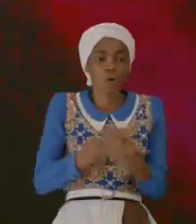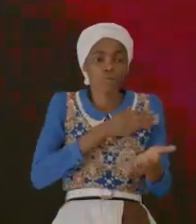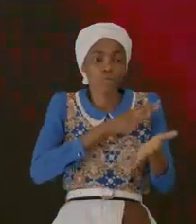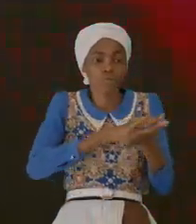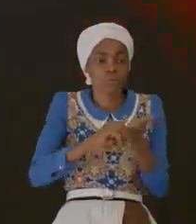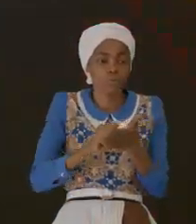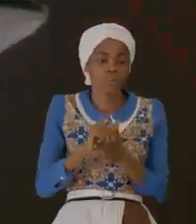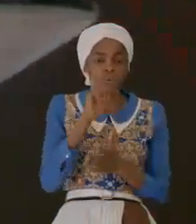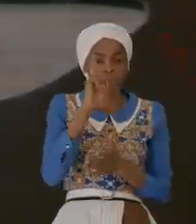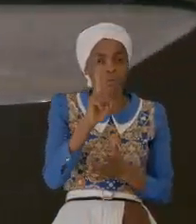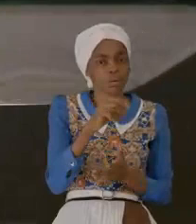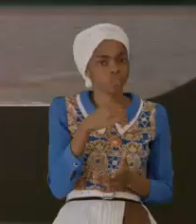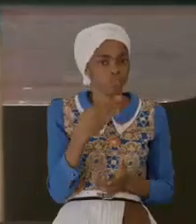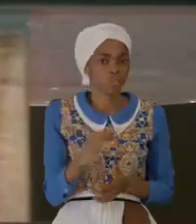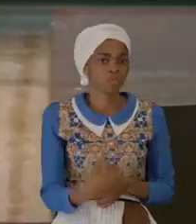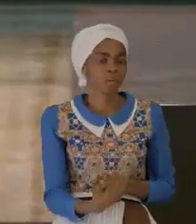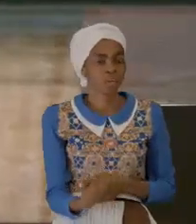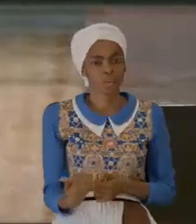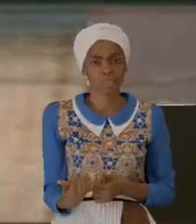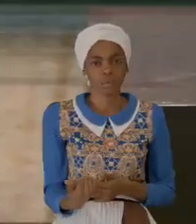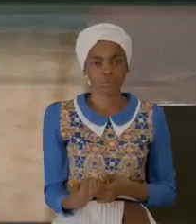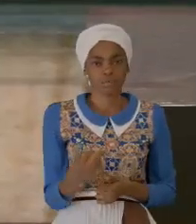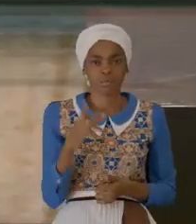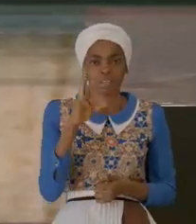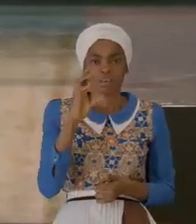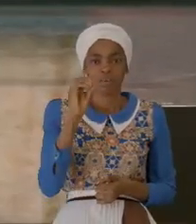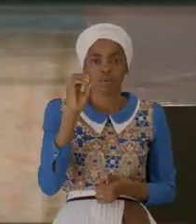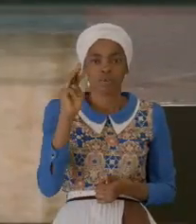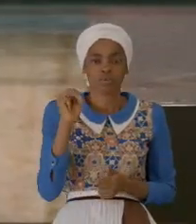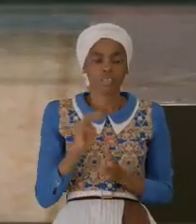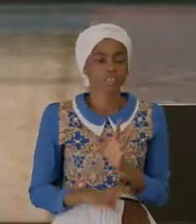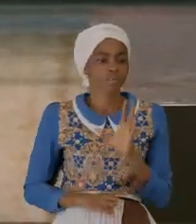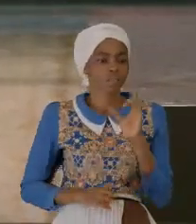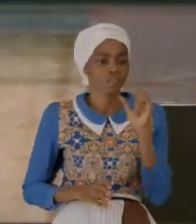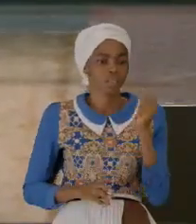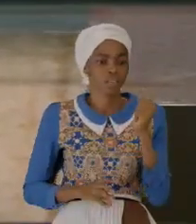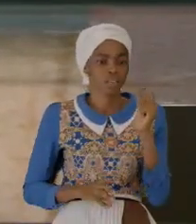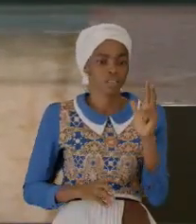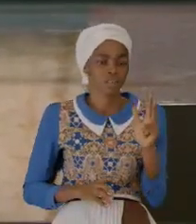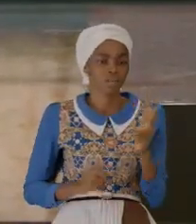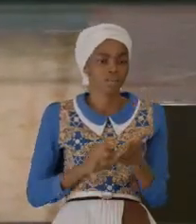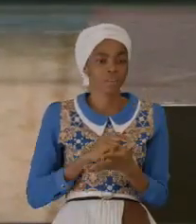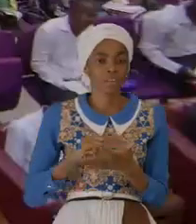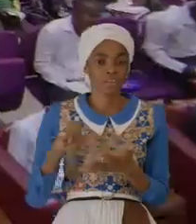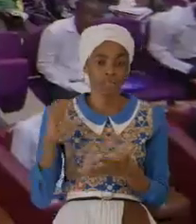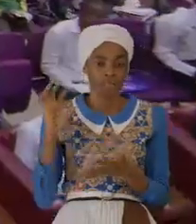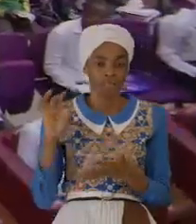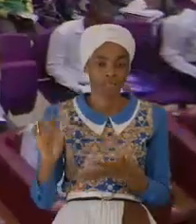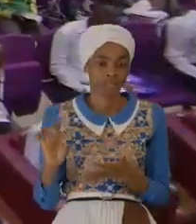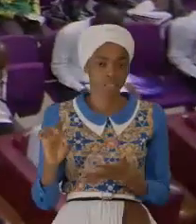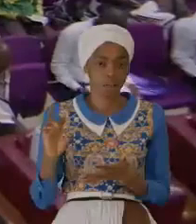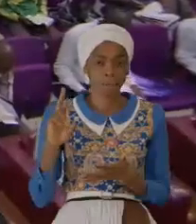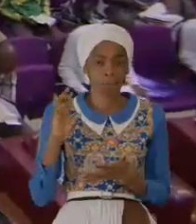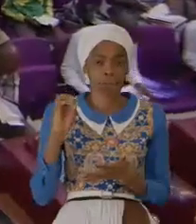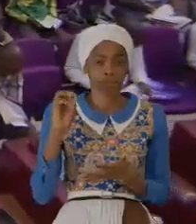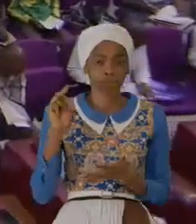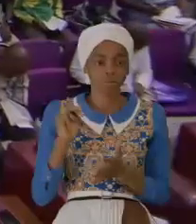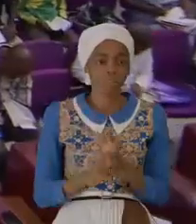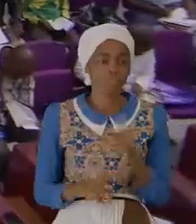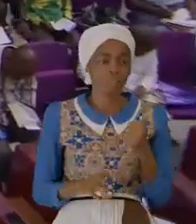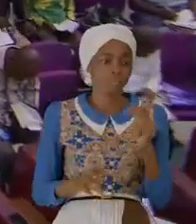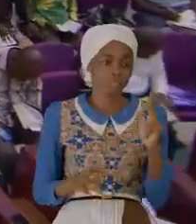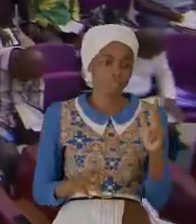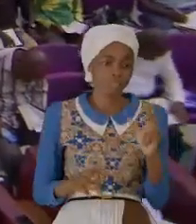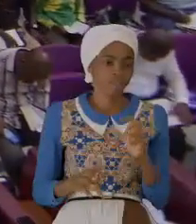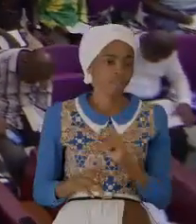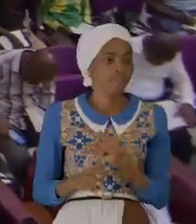one of another. Romans chapter 13, reading from verse 8. Romans chapter 13,